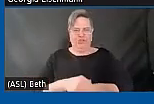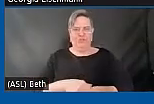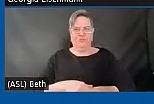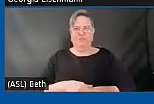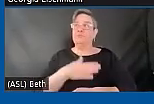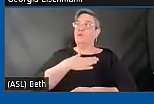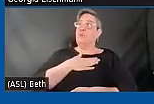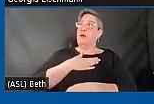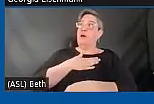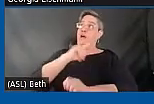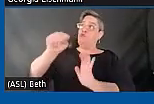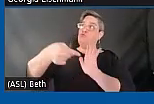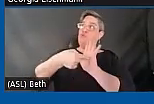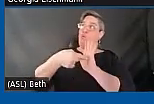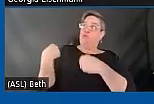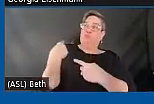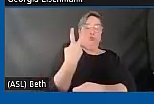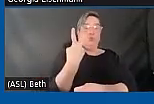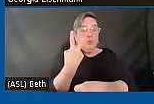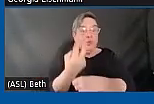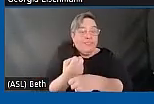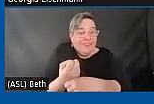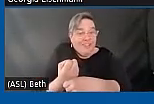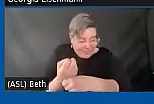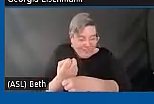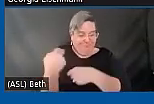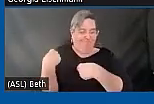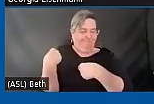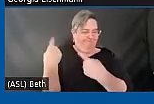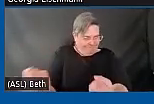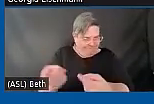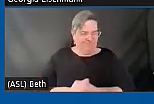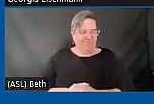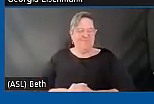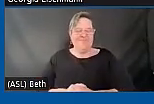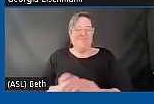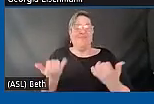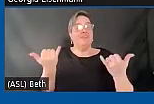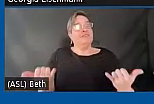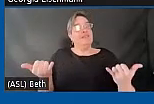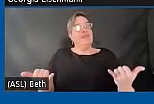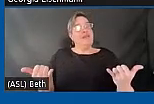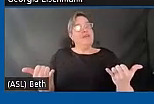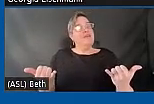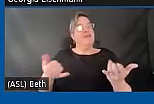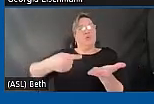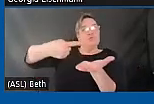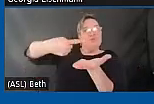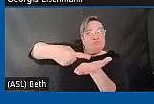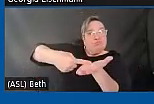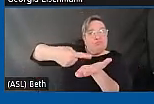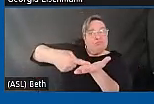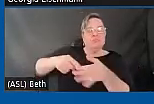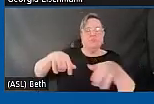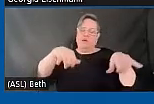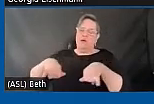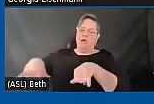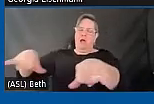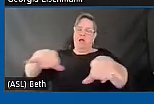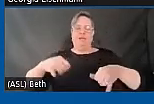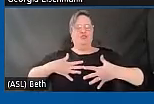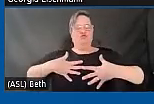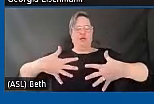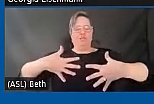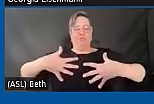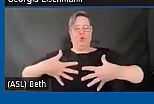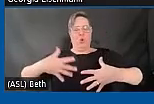about 2 years. And we today we'll talk about the some common respiratory illnesses, and we'll talk a